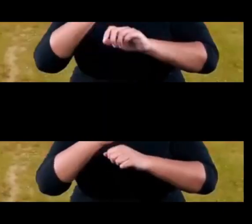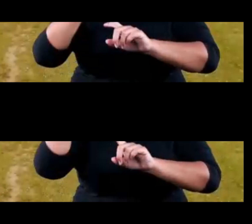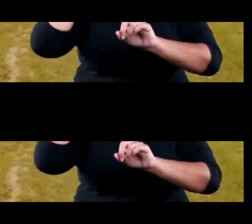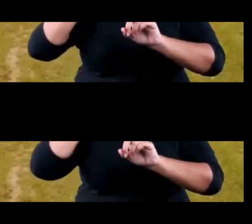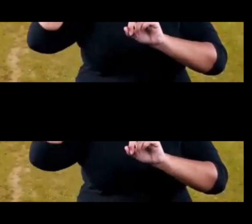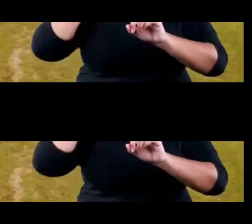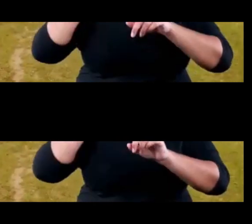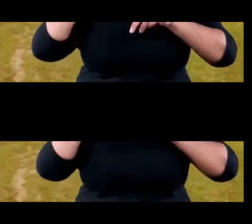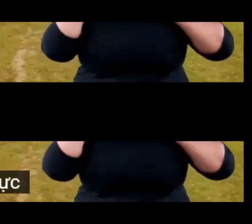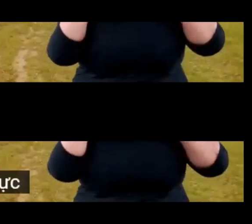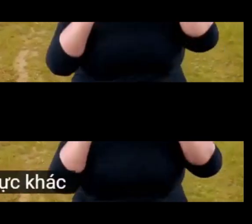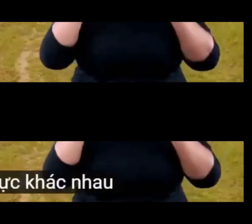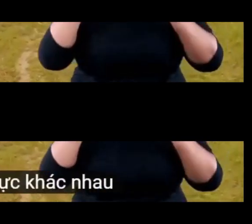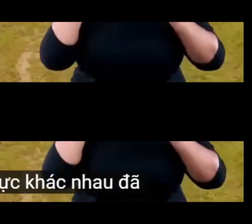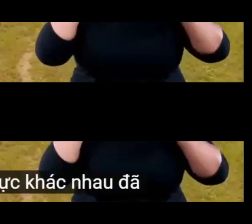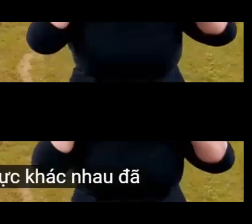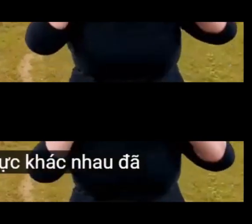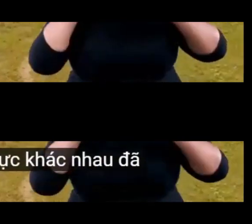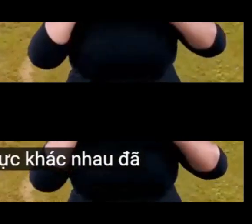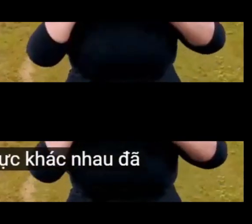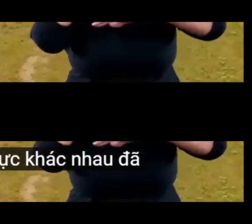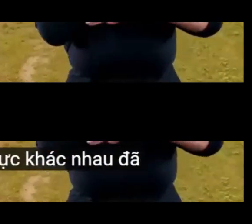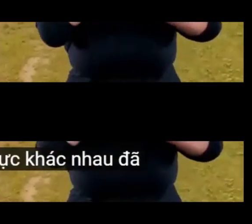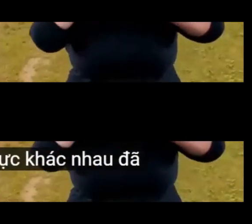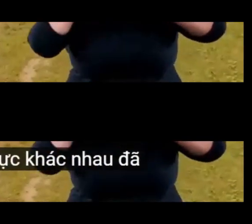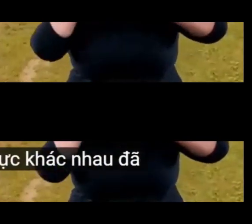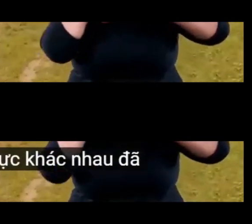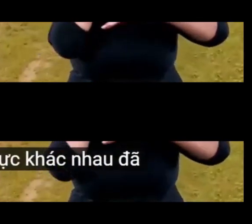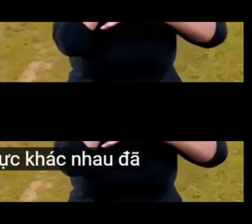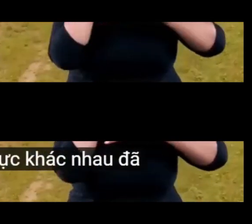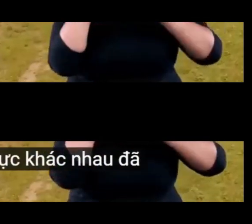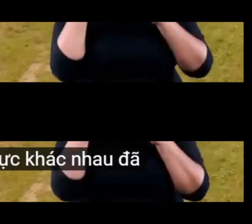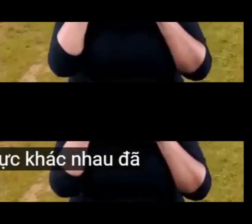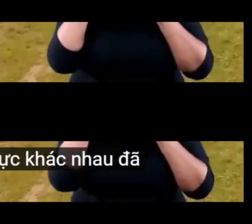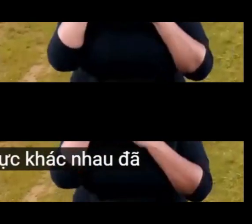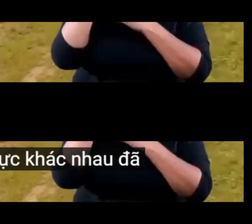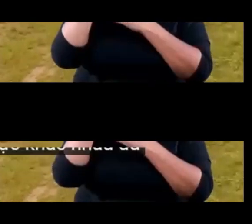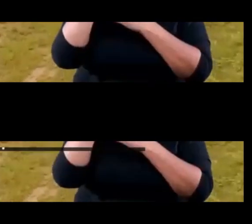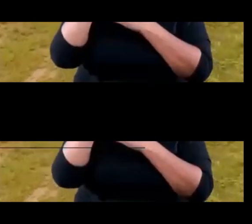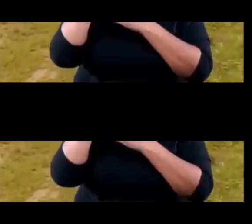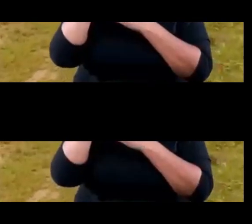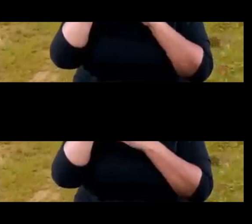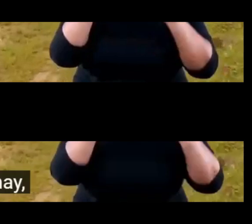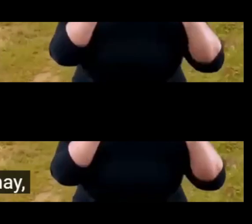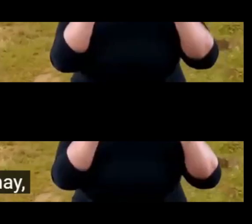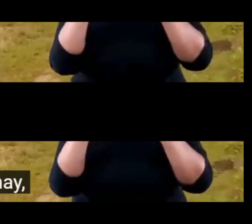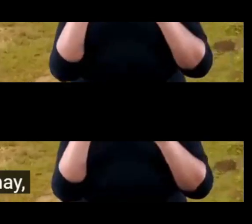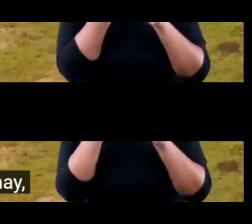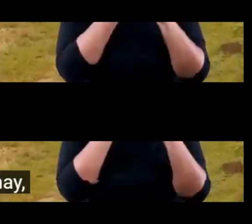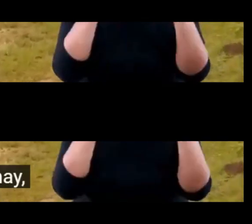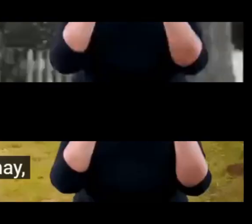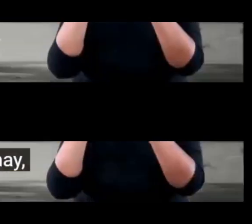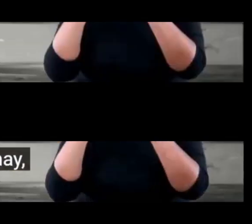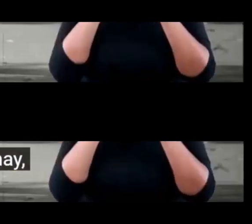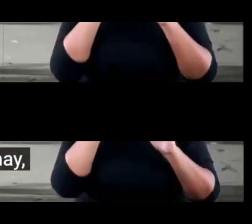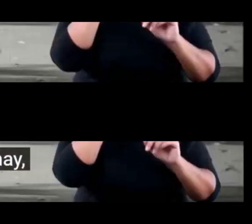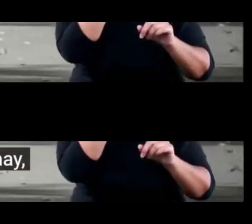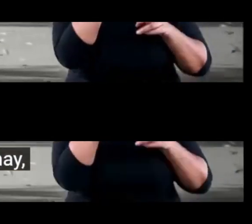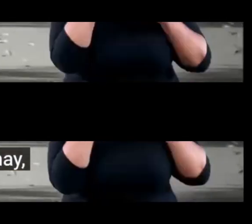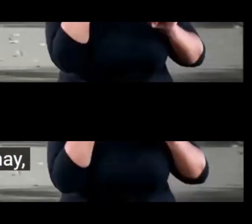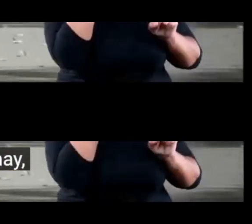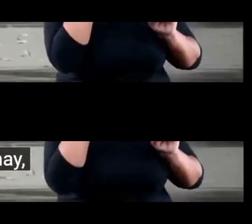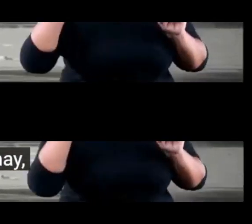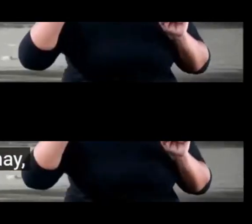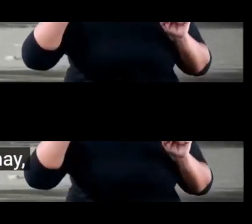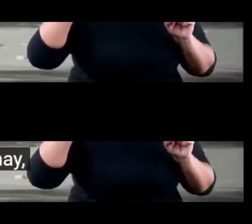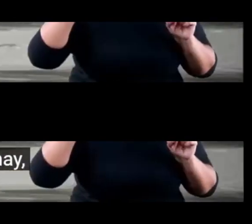Back then, people who settled in various areas formed colonies, which are kind of like our towns today. These people were